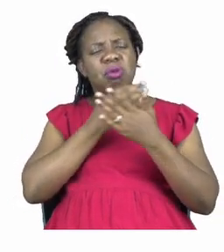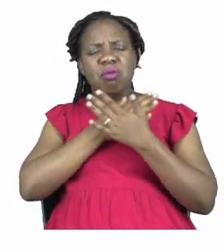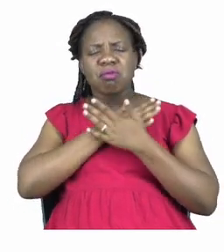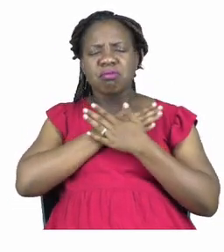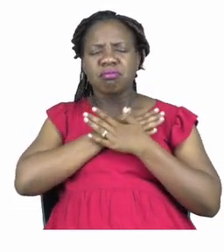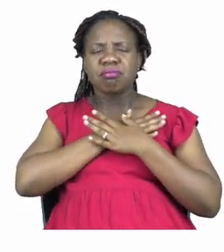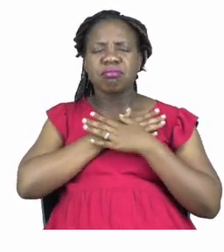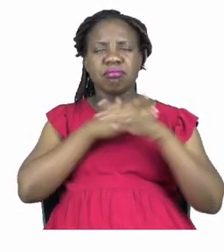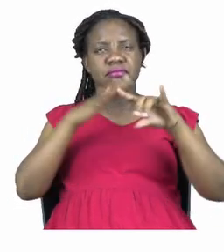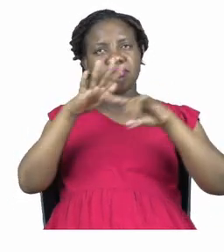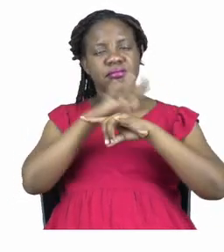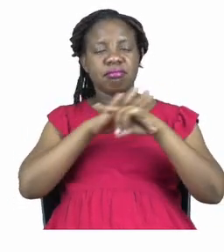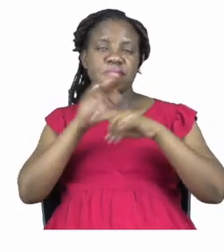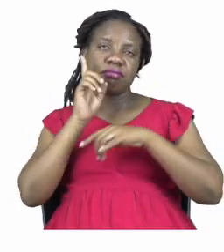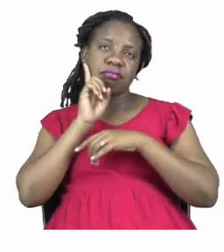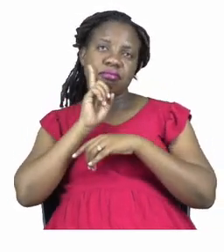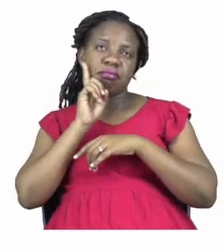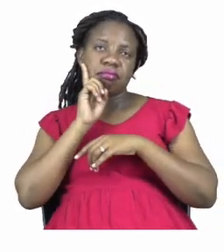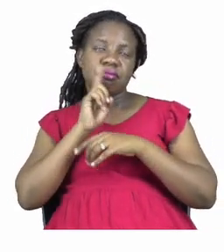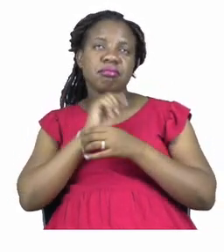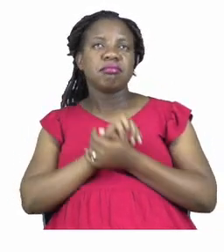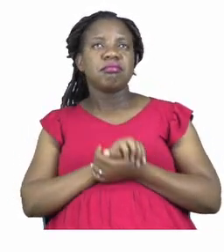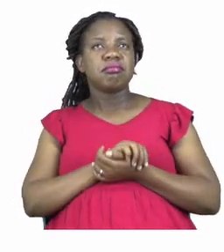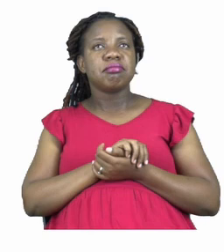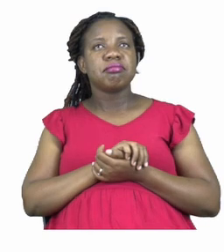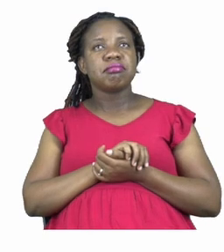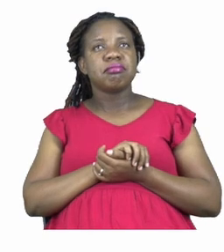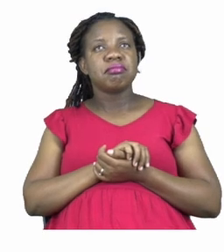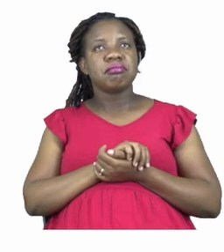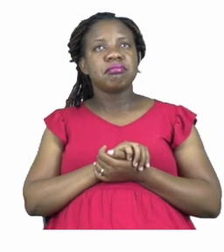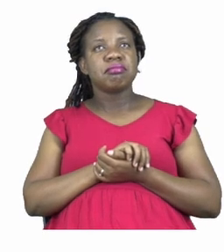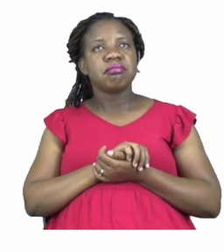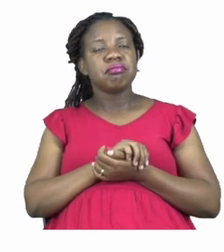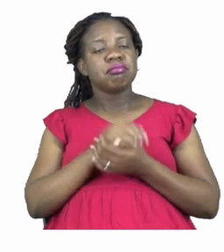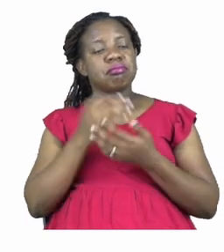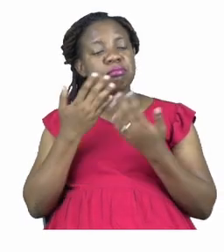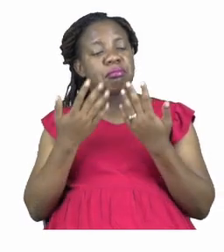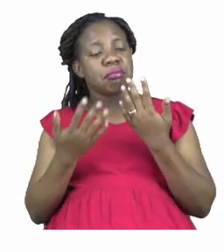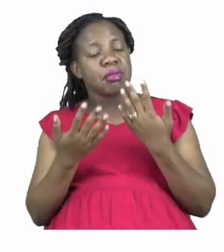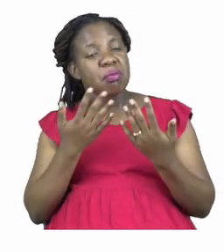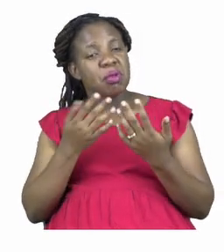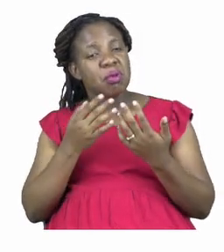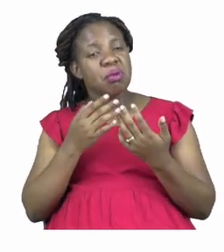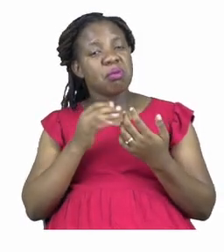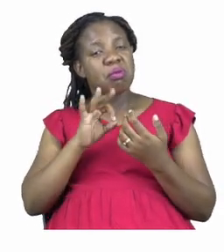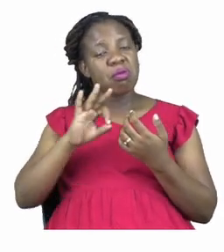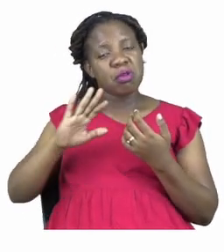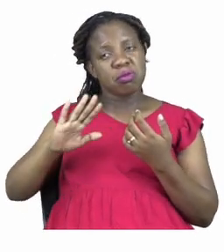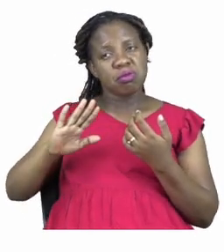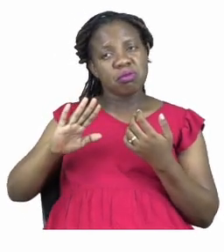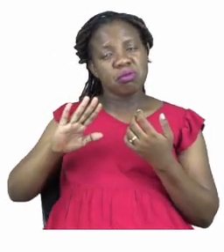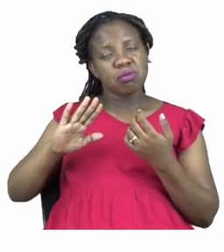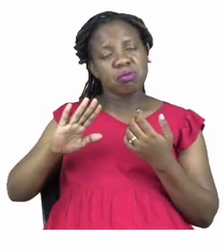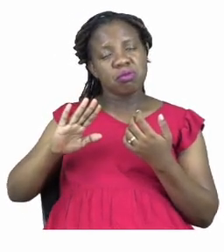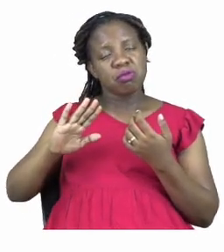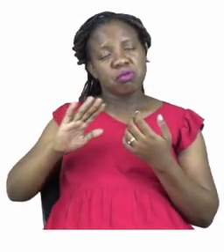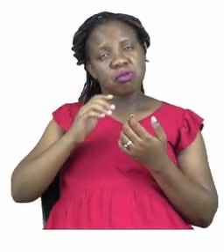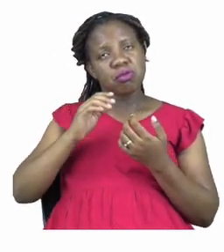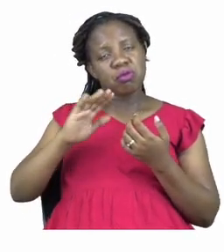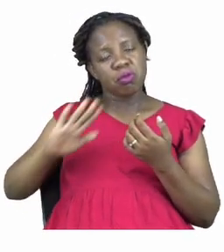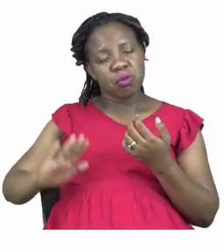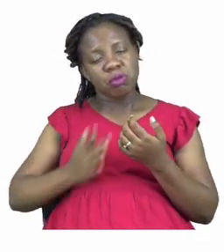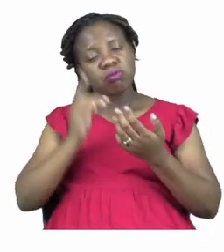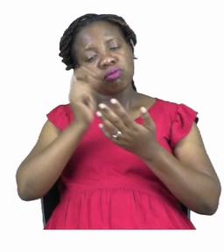job to write either 6 or 7 or 8 sentences about